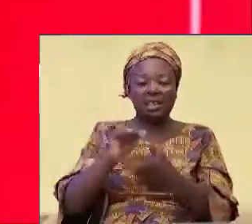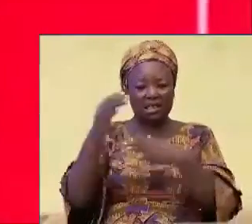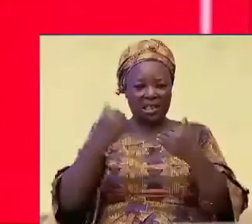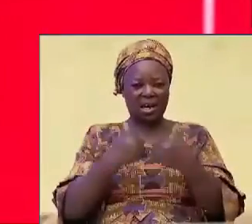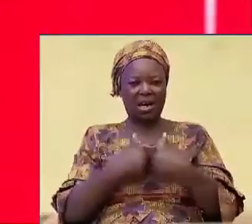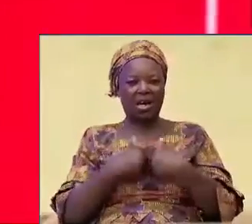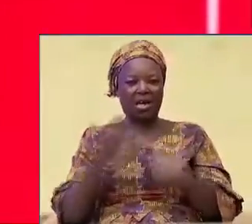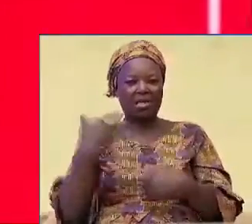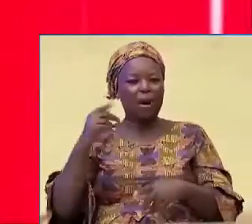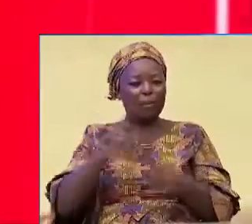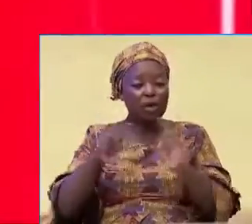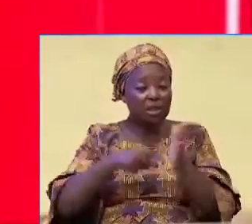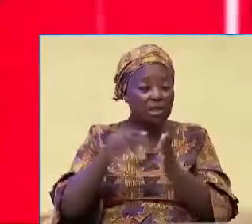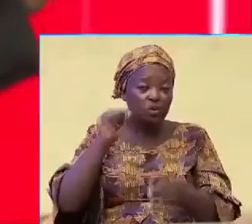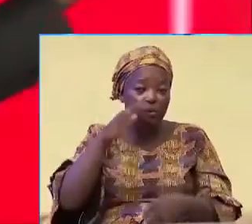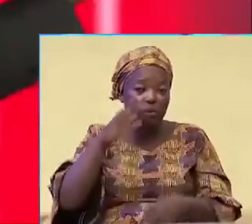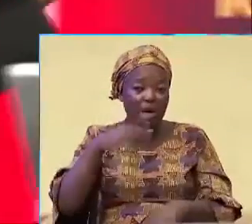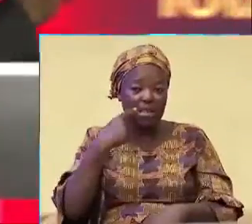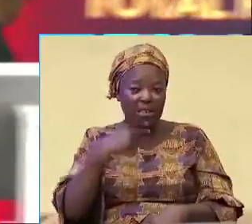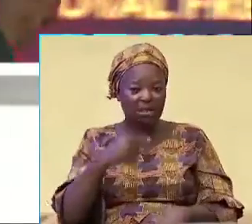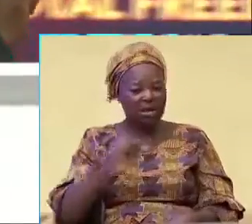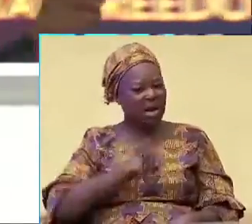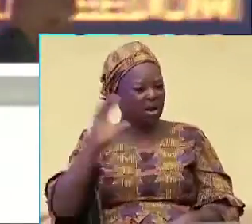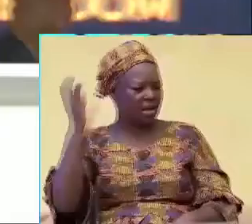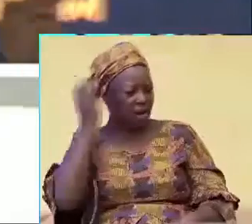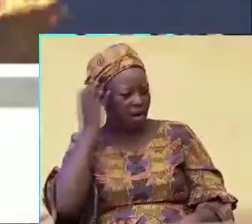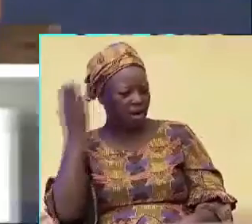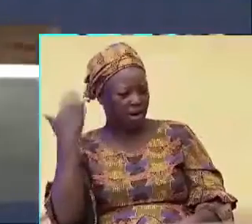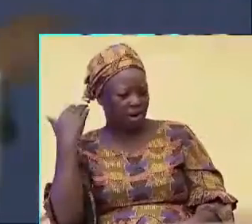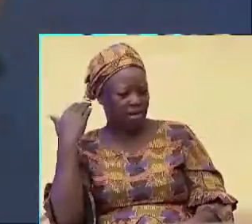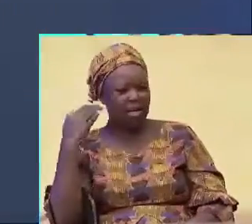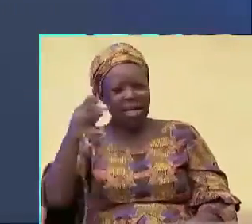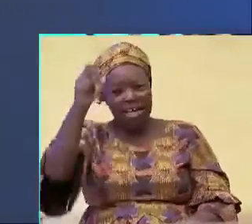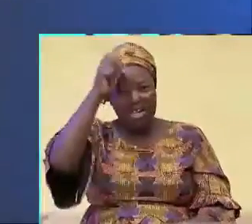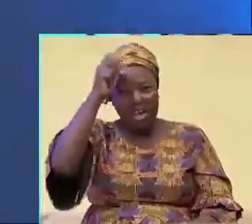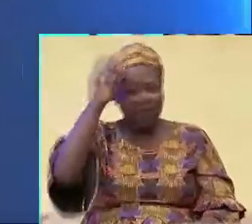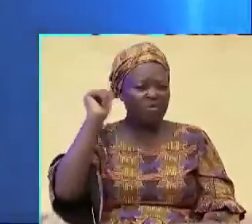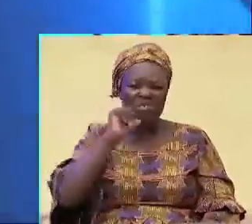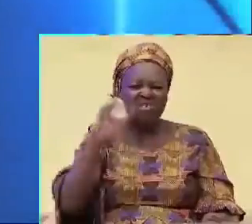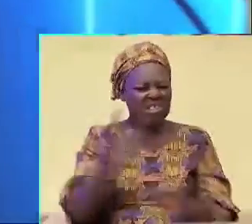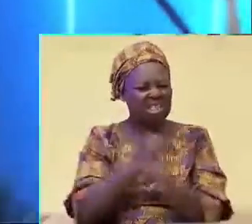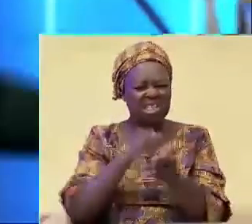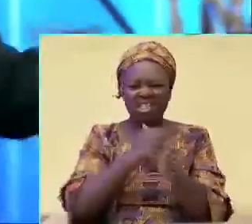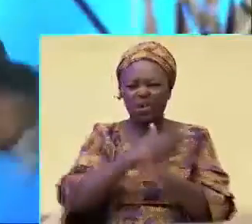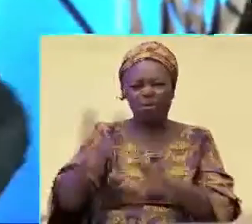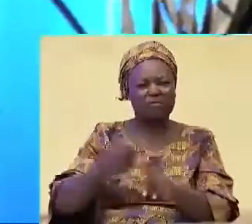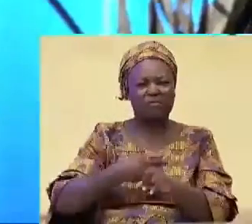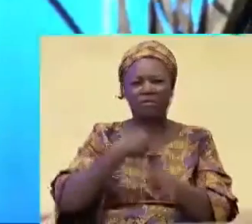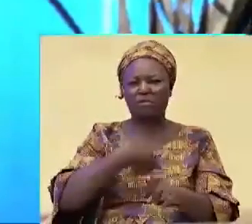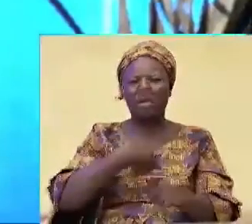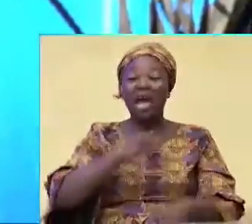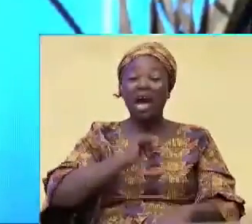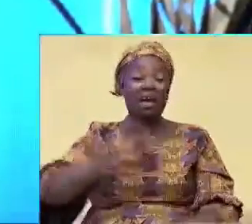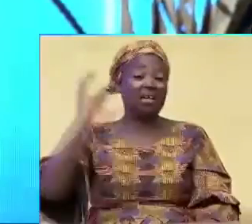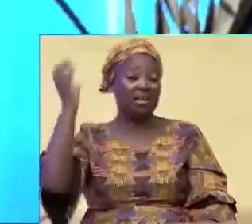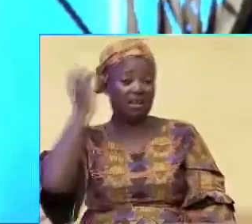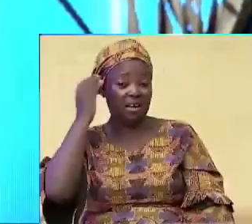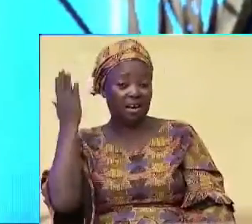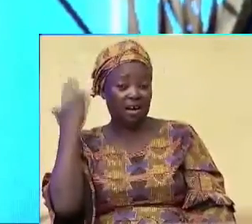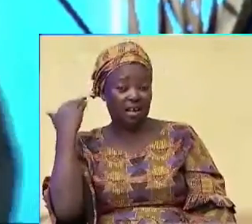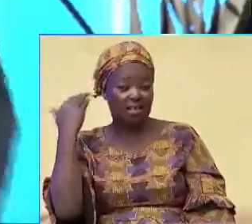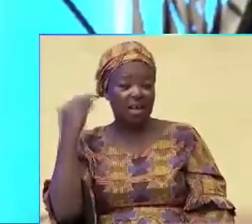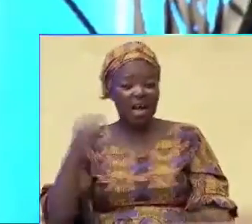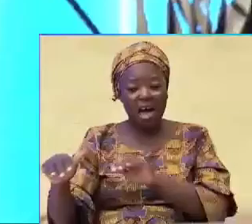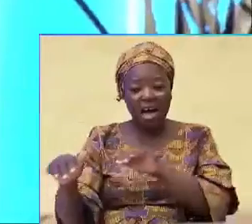that thing which he had. But this woman said, I heard Satan will not take it away from